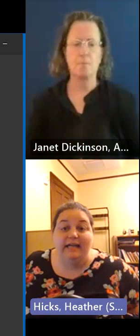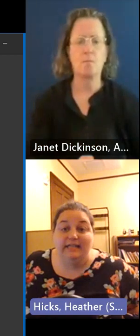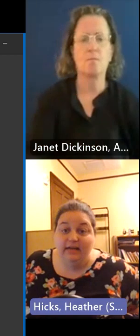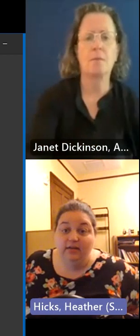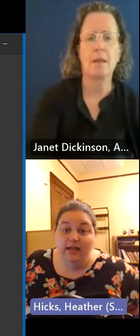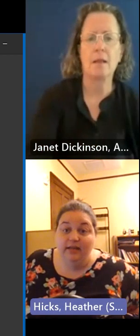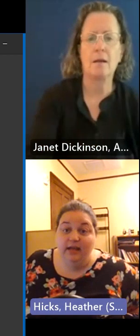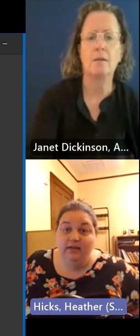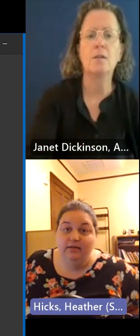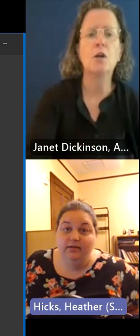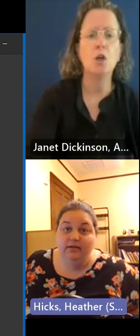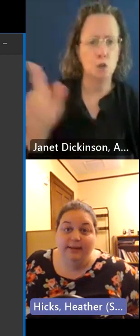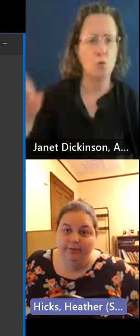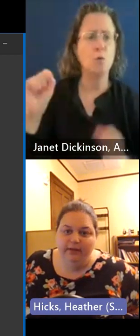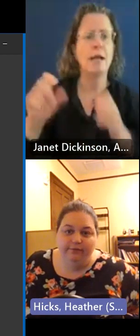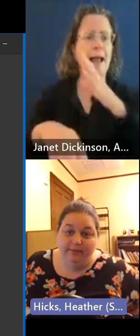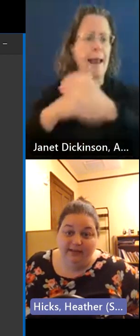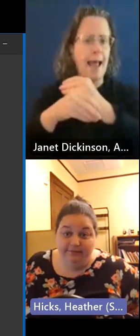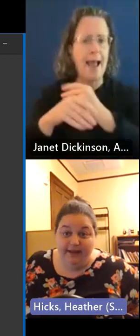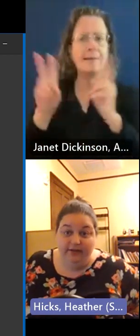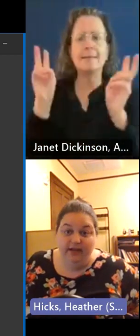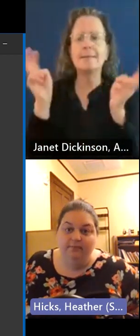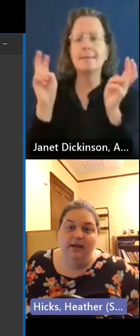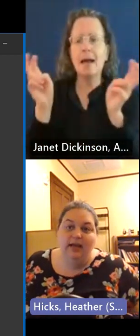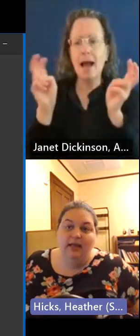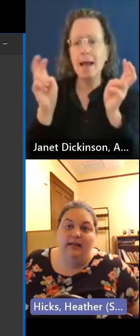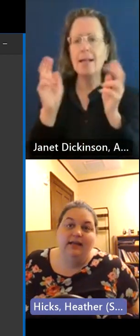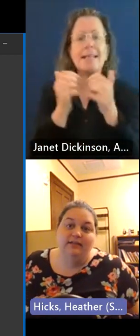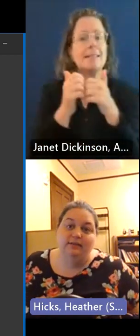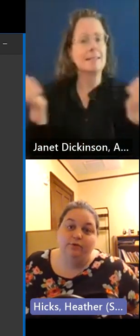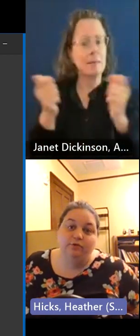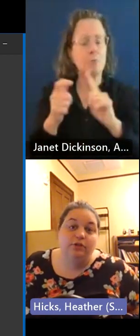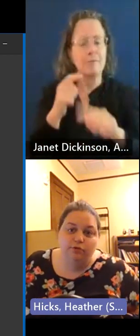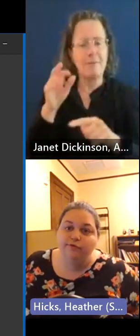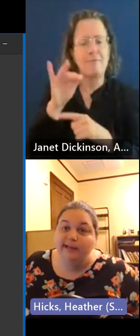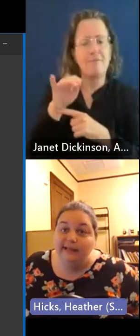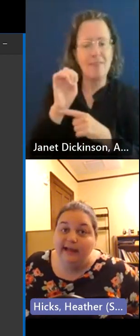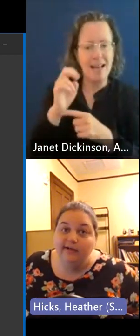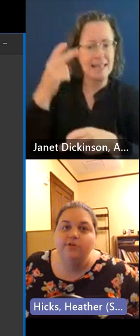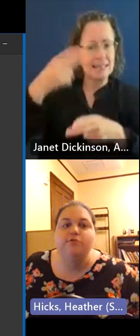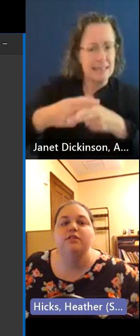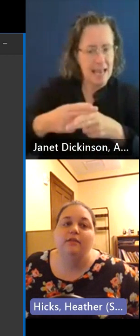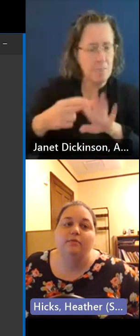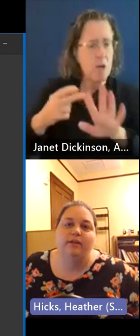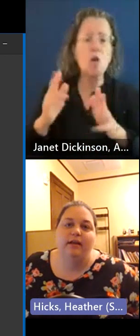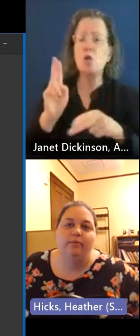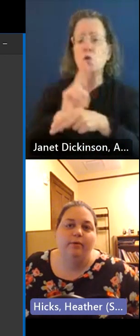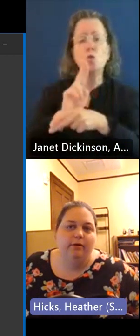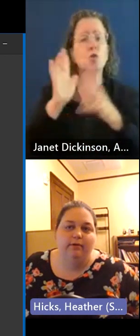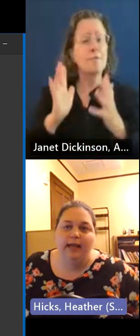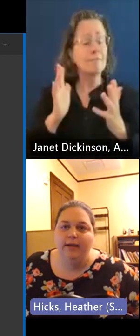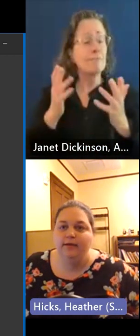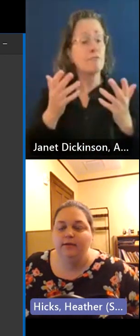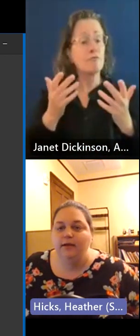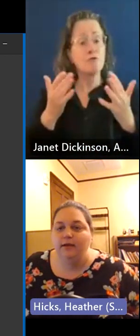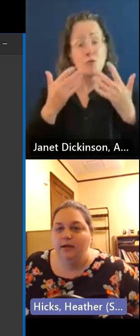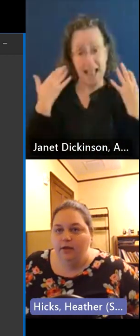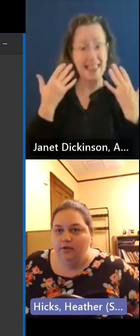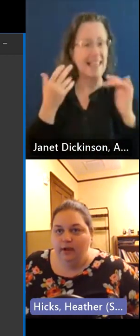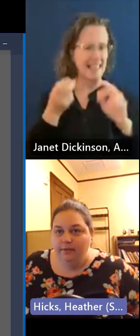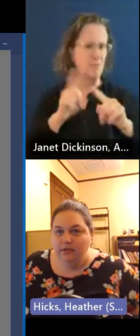you can add a title and then separately from like the file name, and that is the most user-friendly title usually and the one that we want to rely